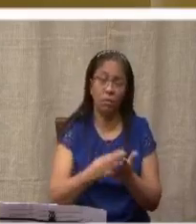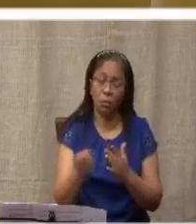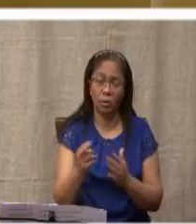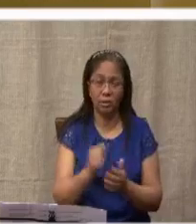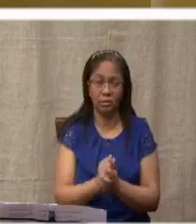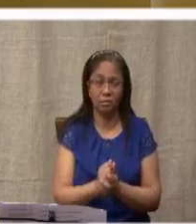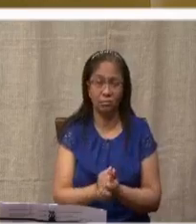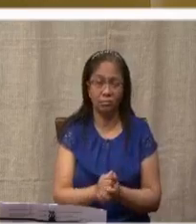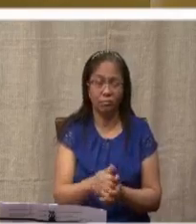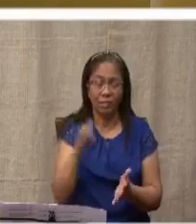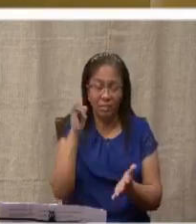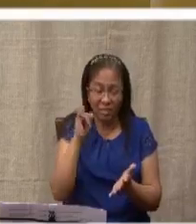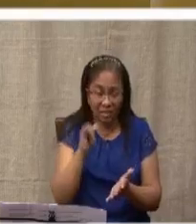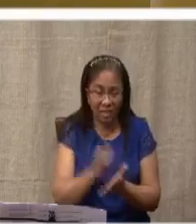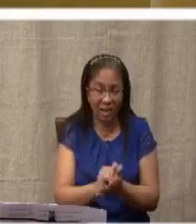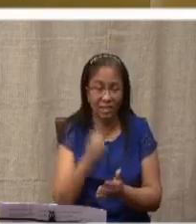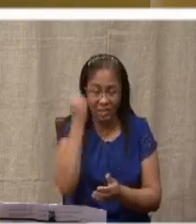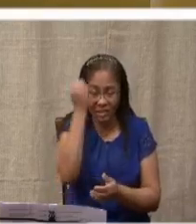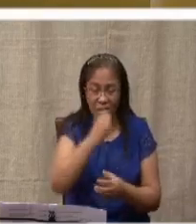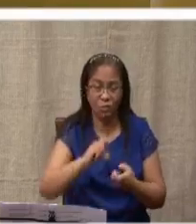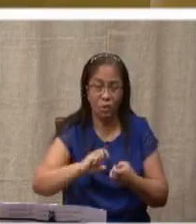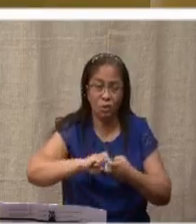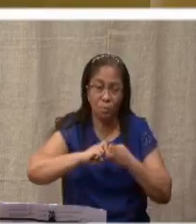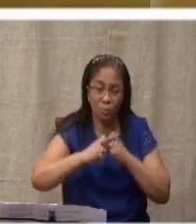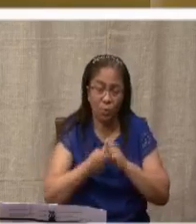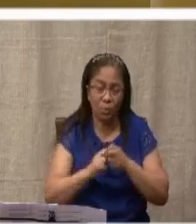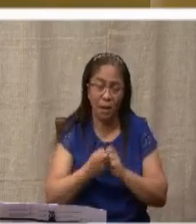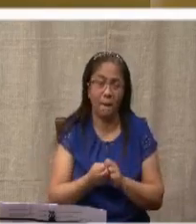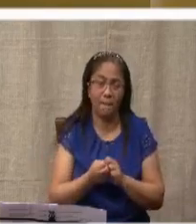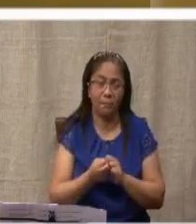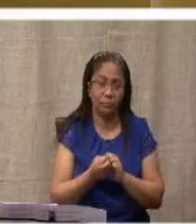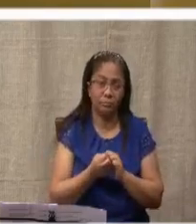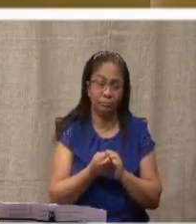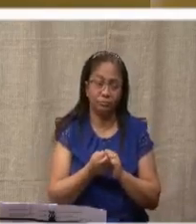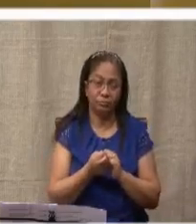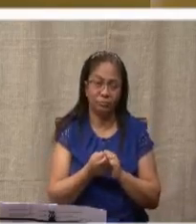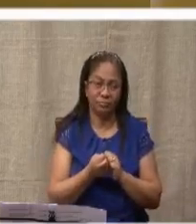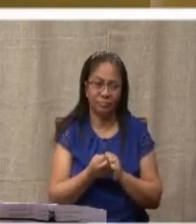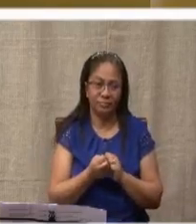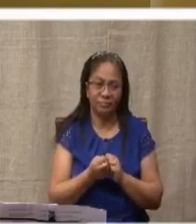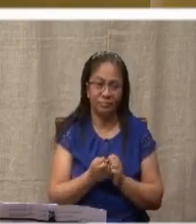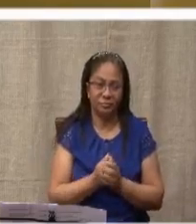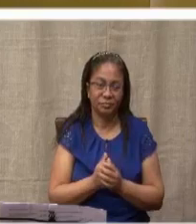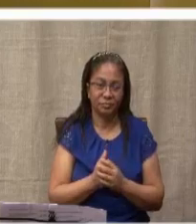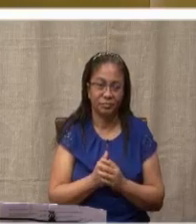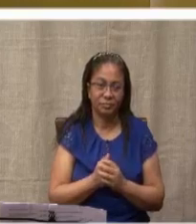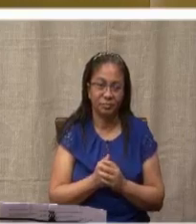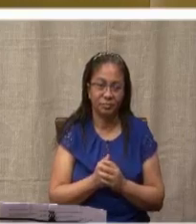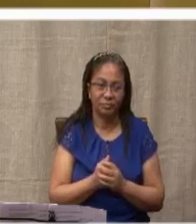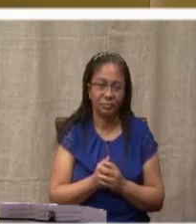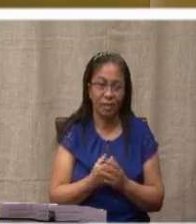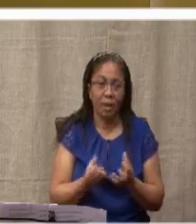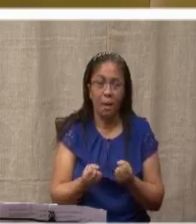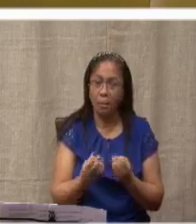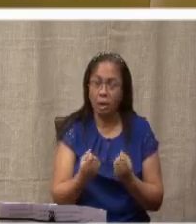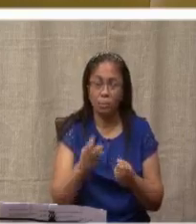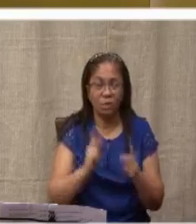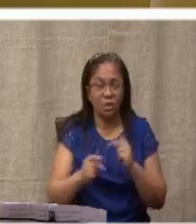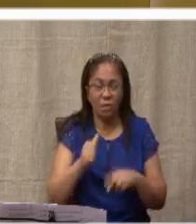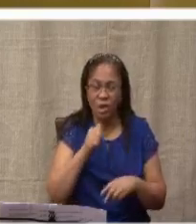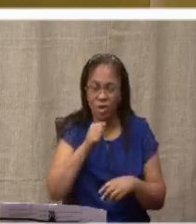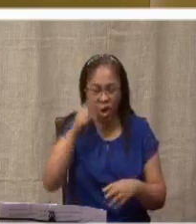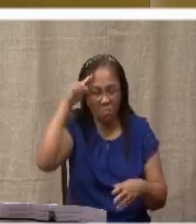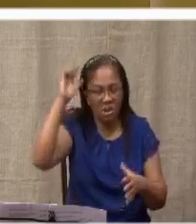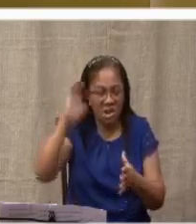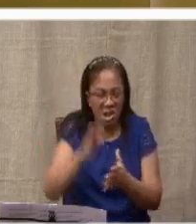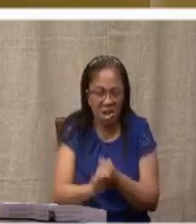that is really where the the deepest challenges because many families don't believe that they